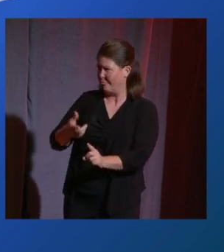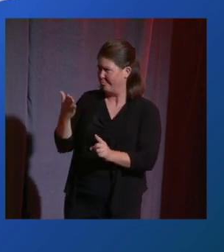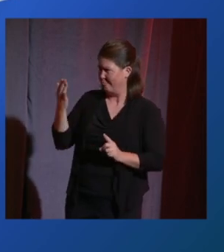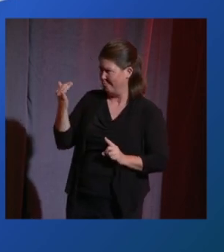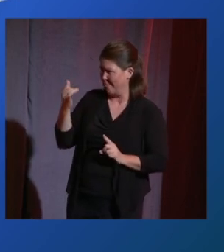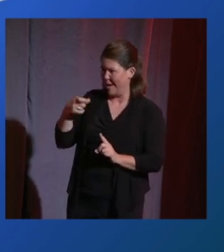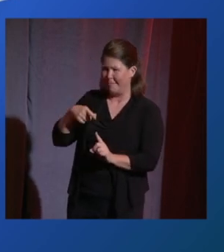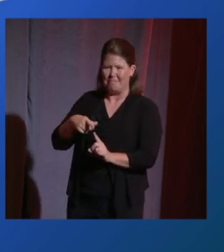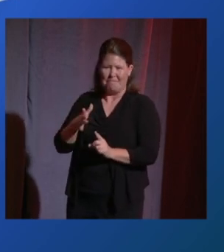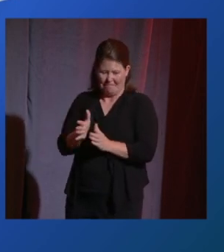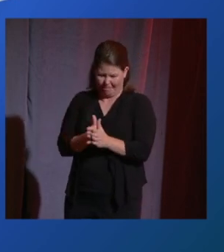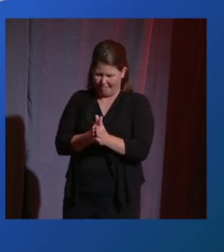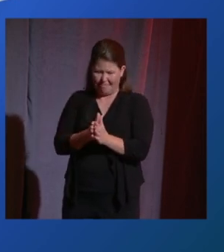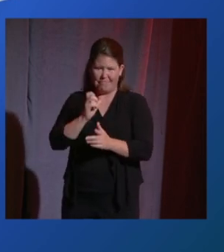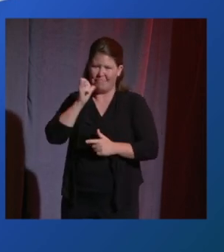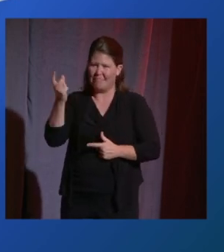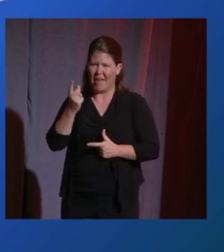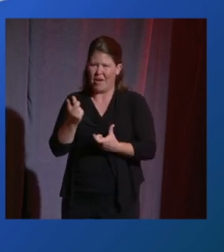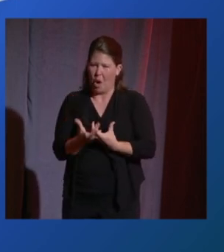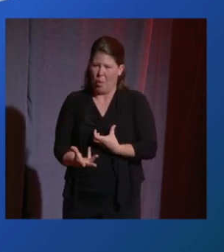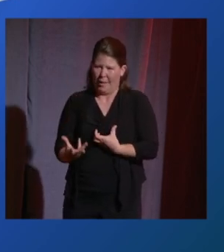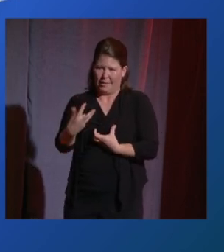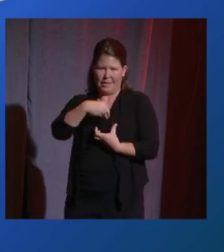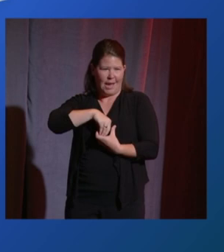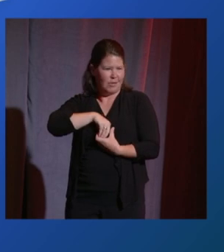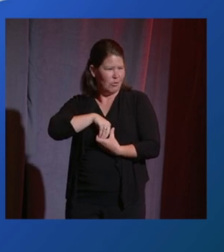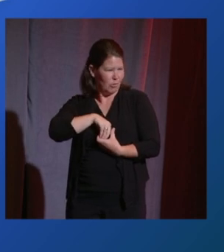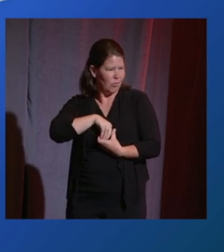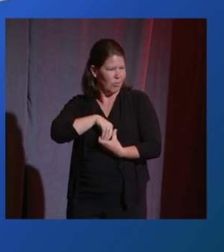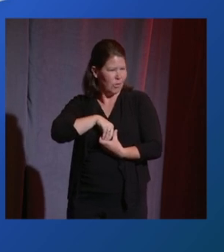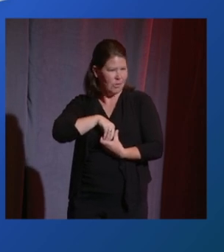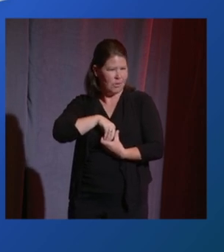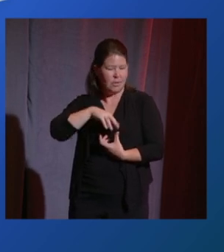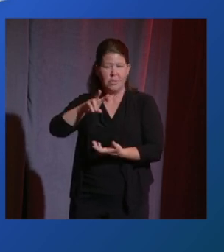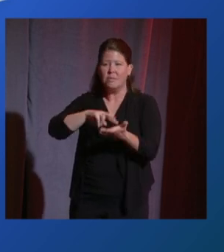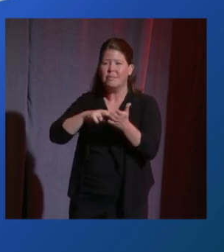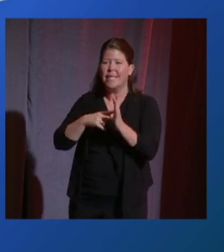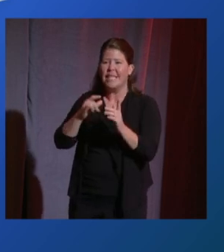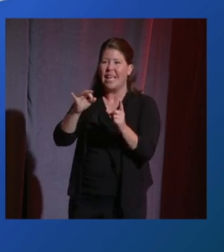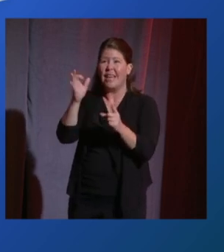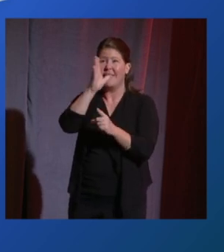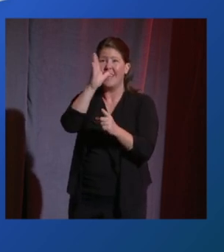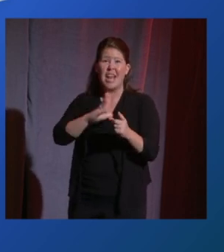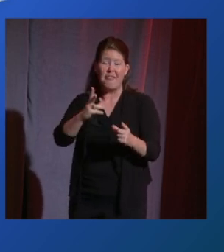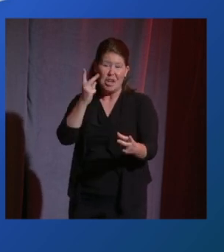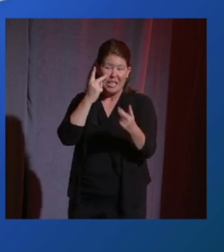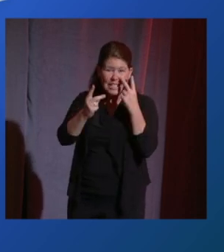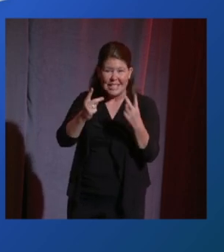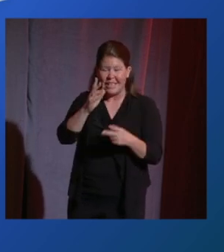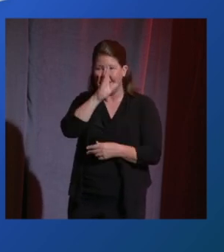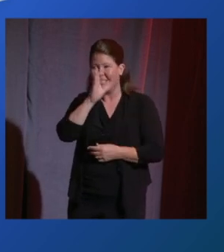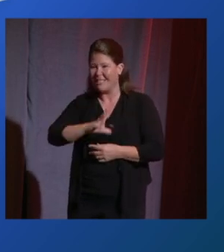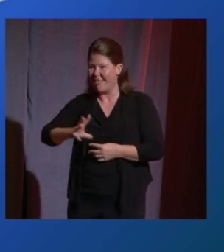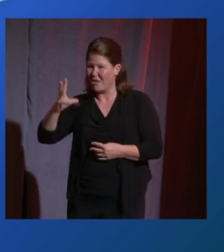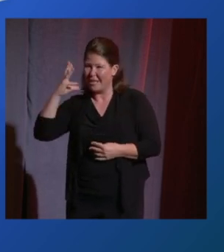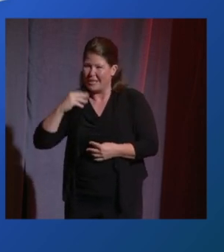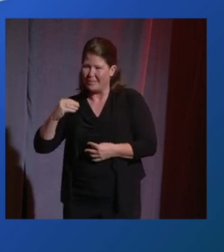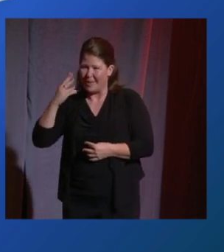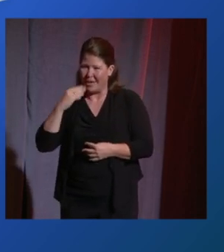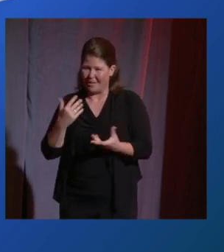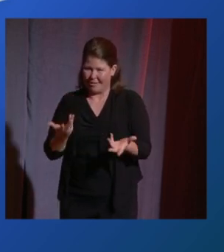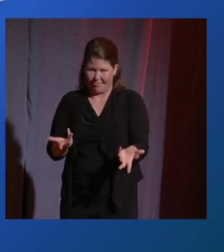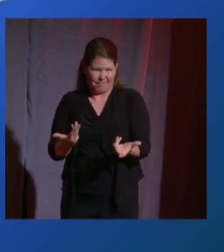natural you cannot be passionate about something you haven't seen and it's interesting that I say that